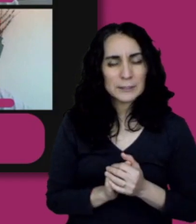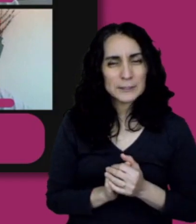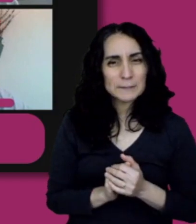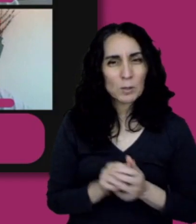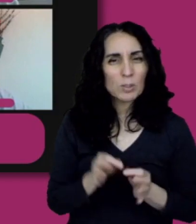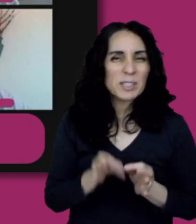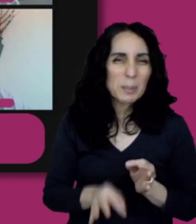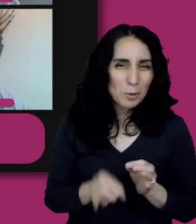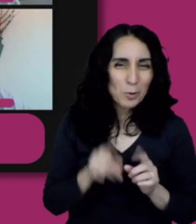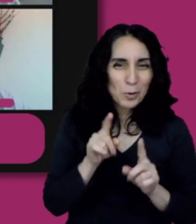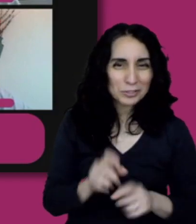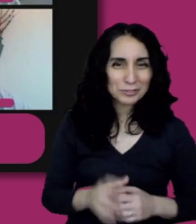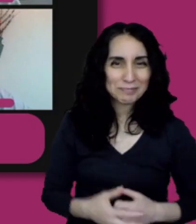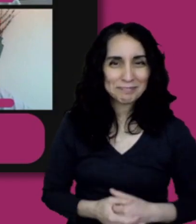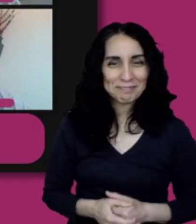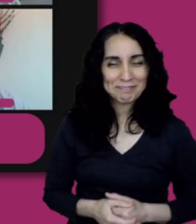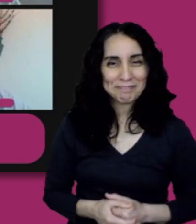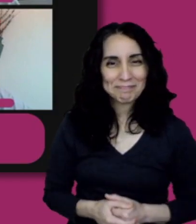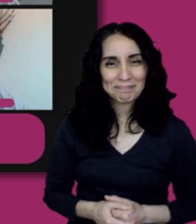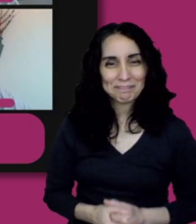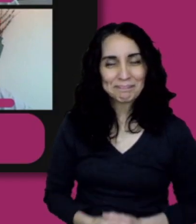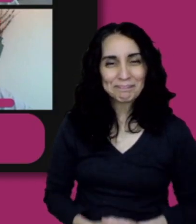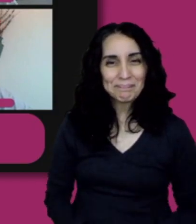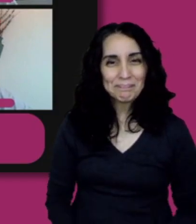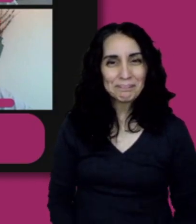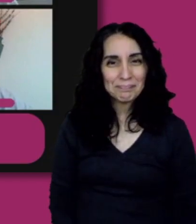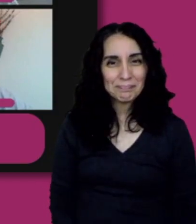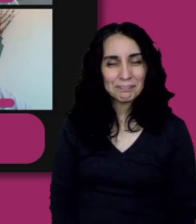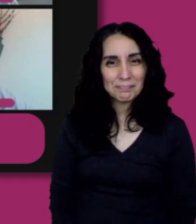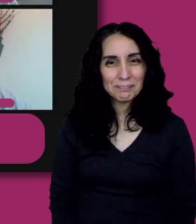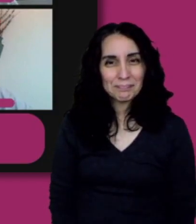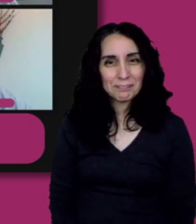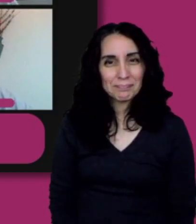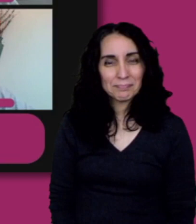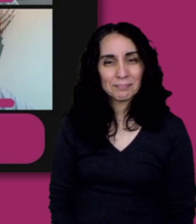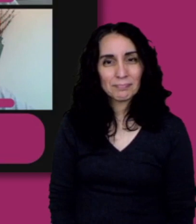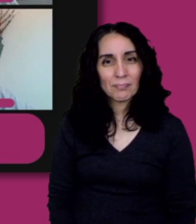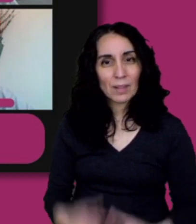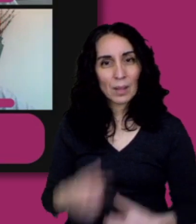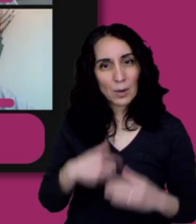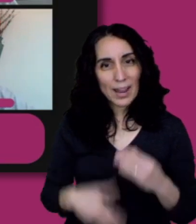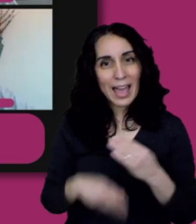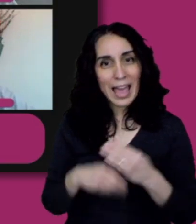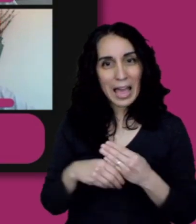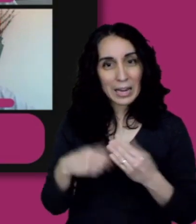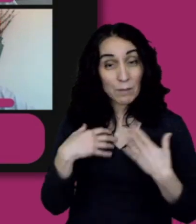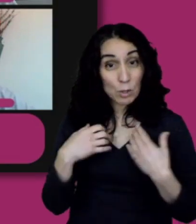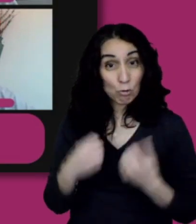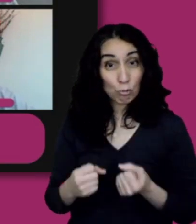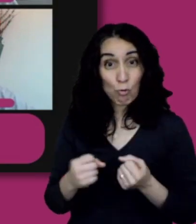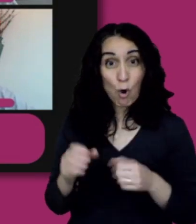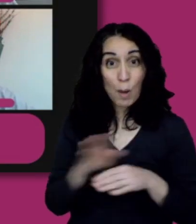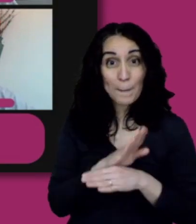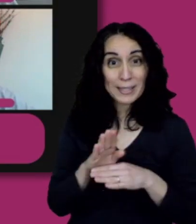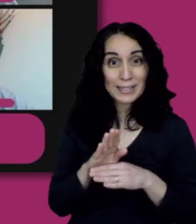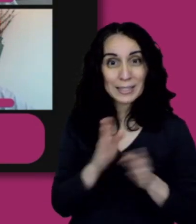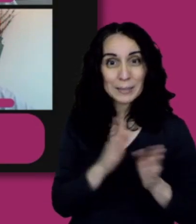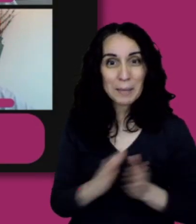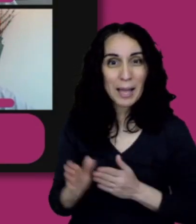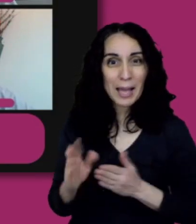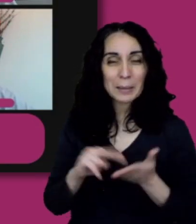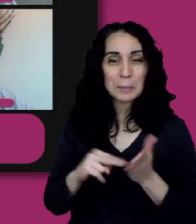then, yeah, and you know, I would add to that, you know, having a strong business plan, it's the